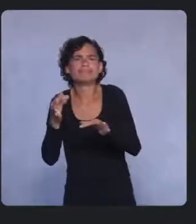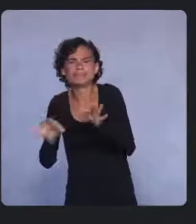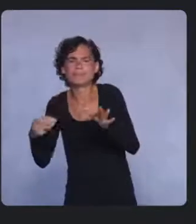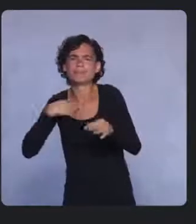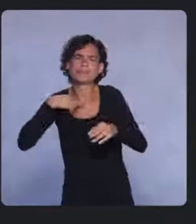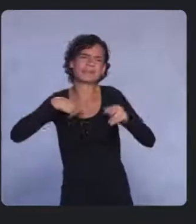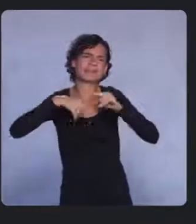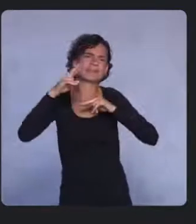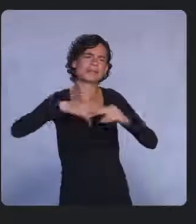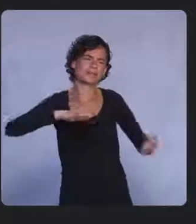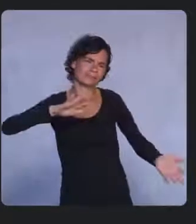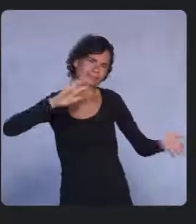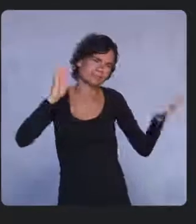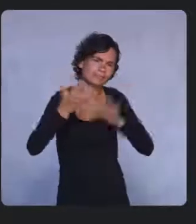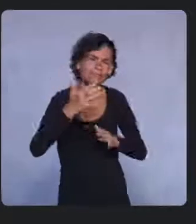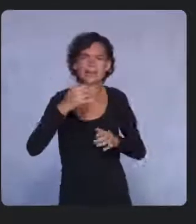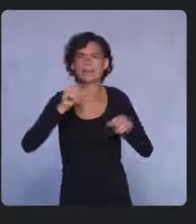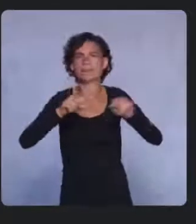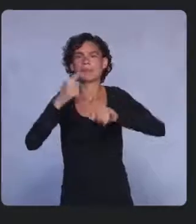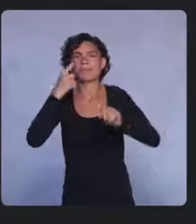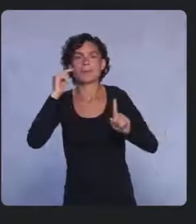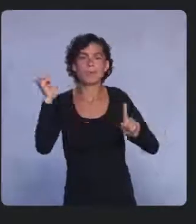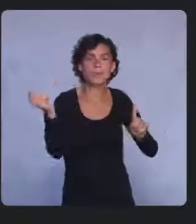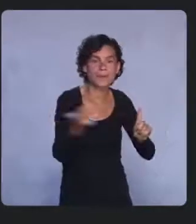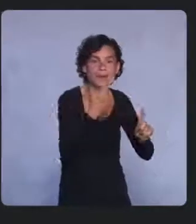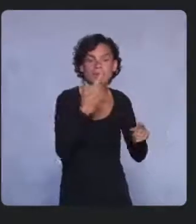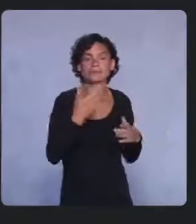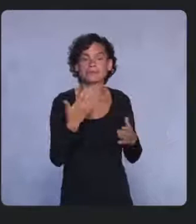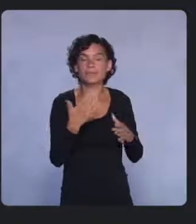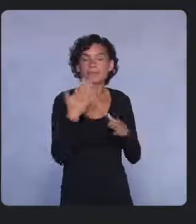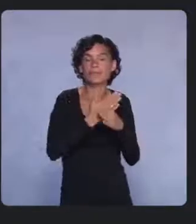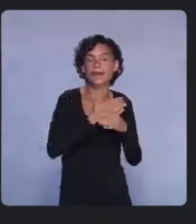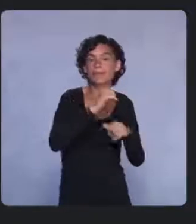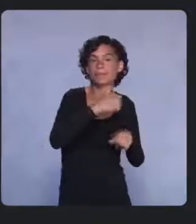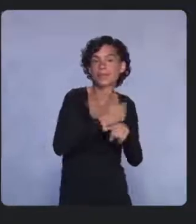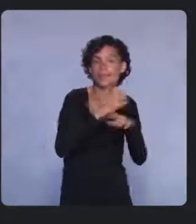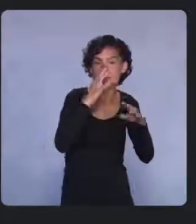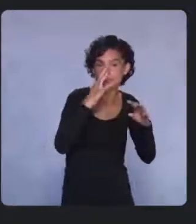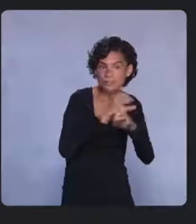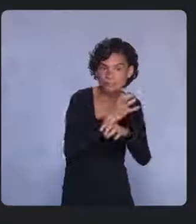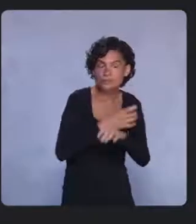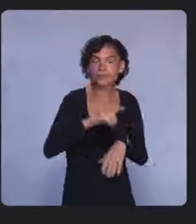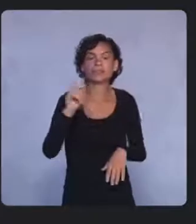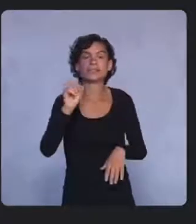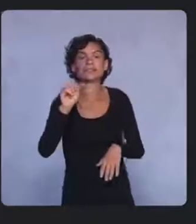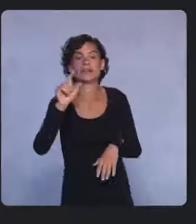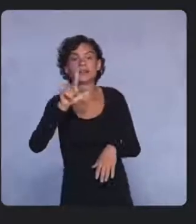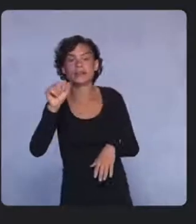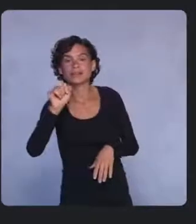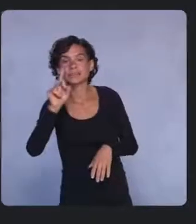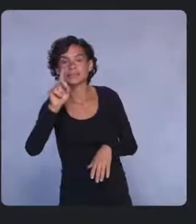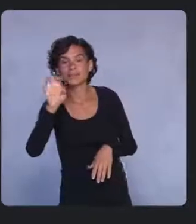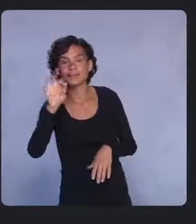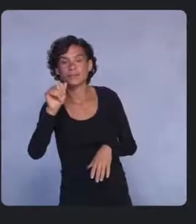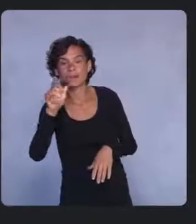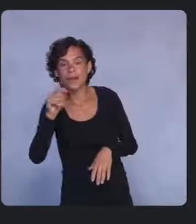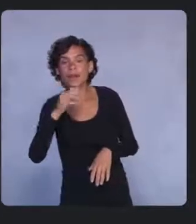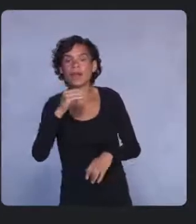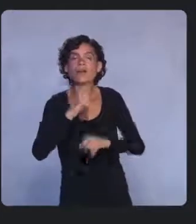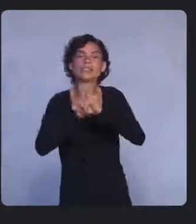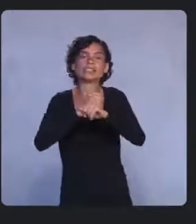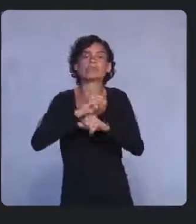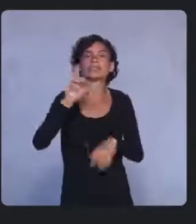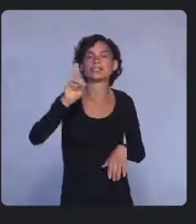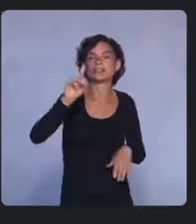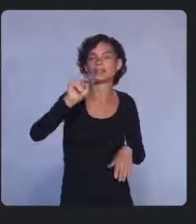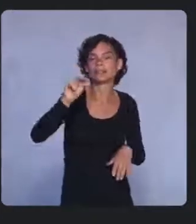for everyone, from file-based encryption to TLS by default and secure DNS to prevent traffic